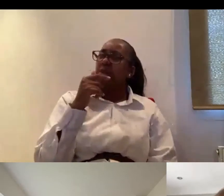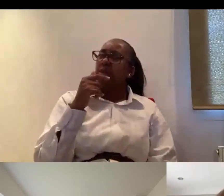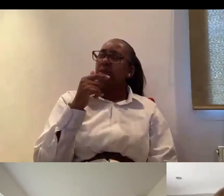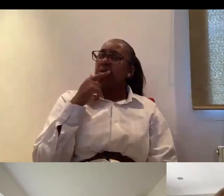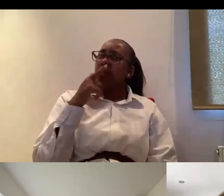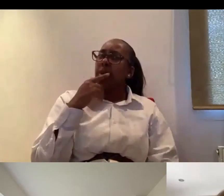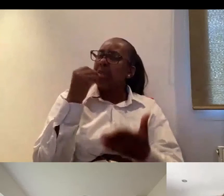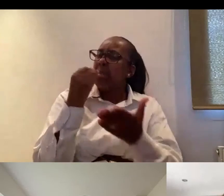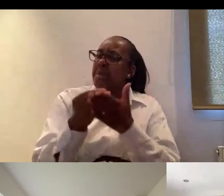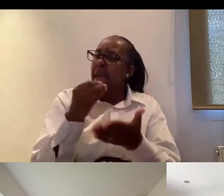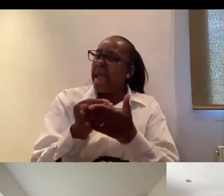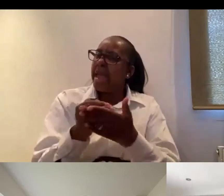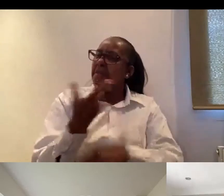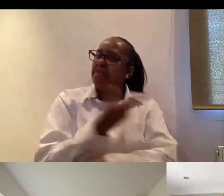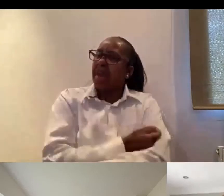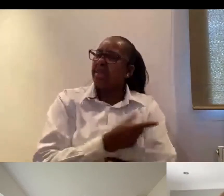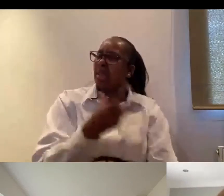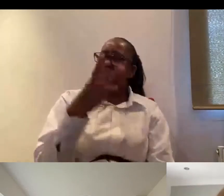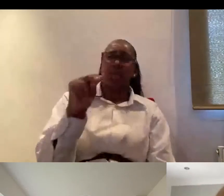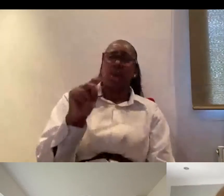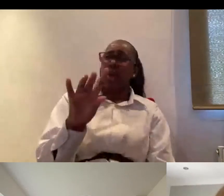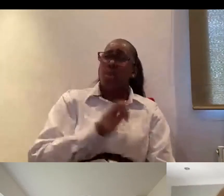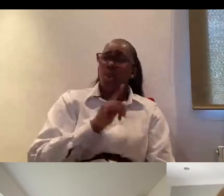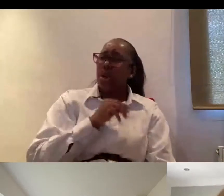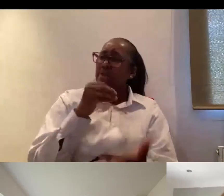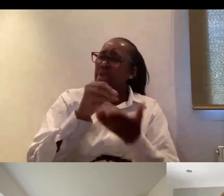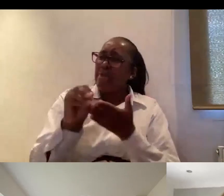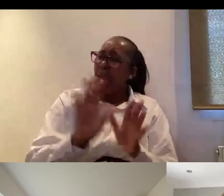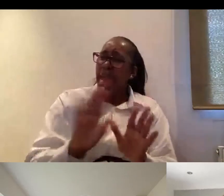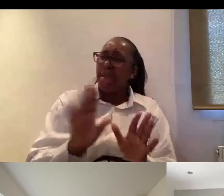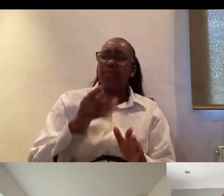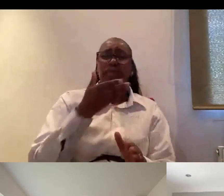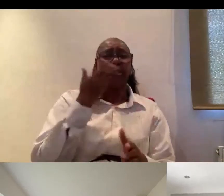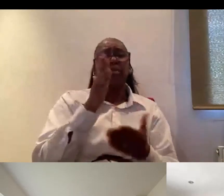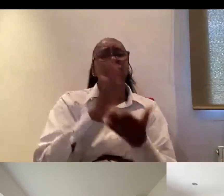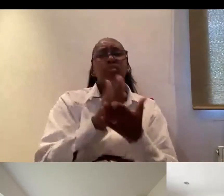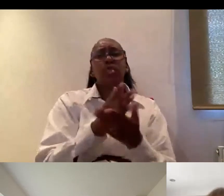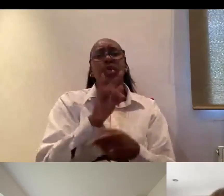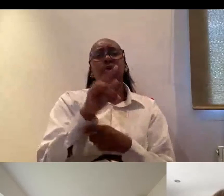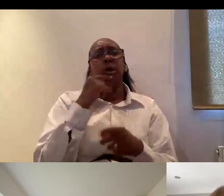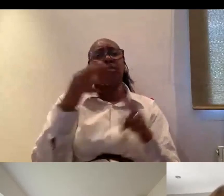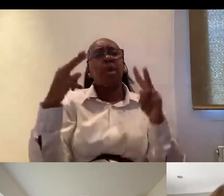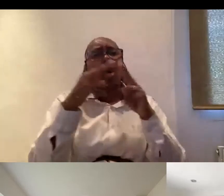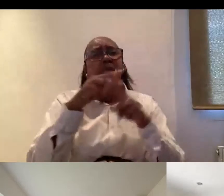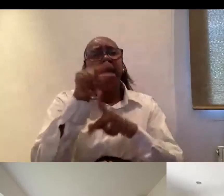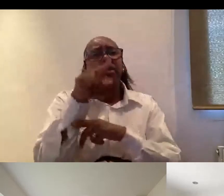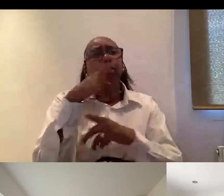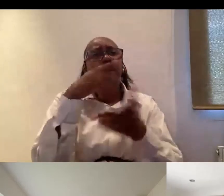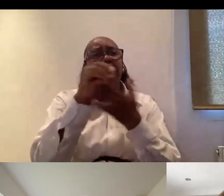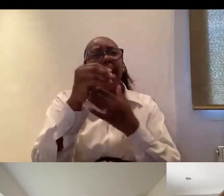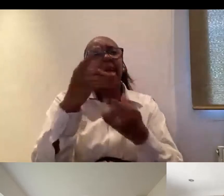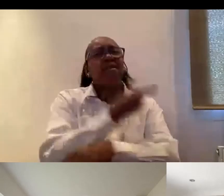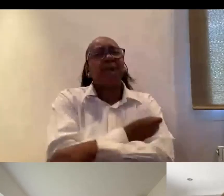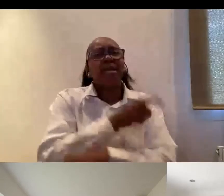vaccines, you would never, ever be charged for a vaccine. So if anybody is contacted in relation to paying for a